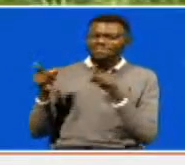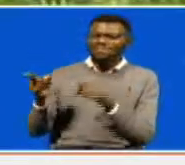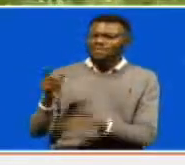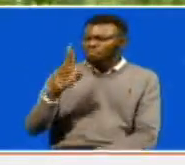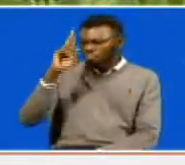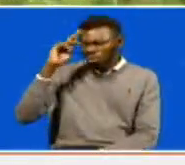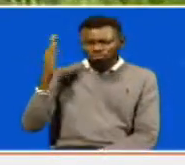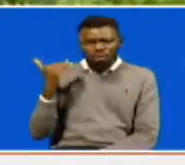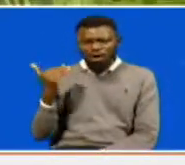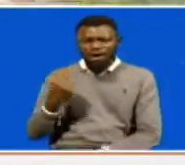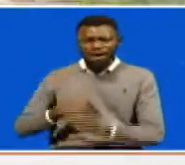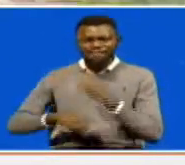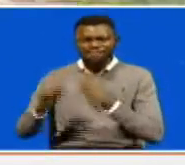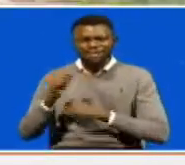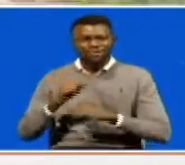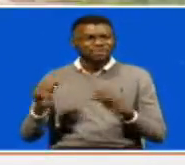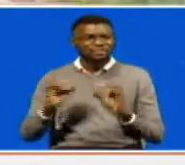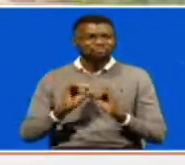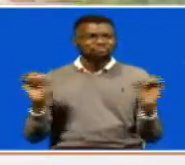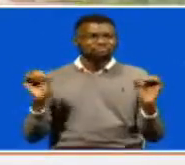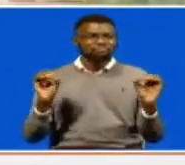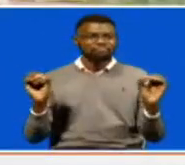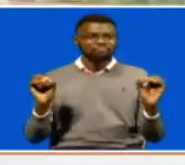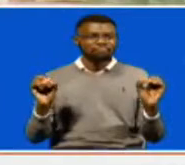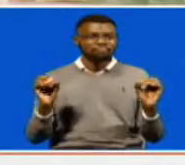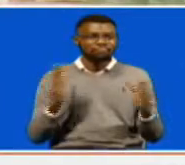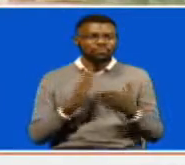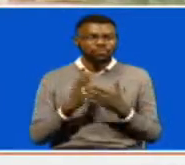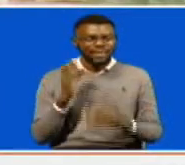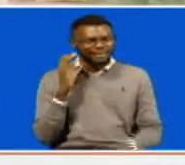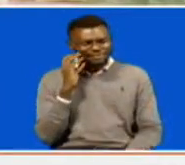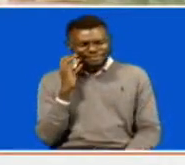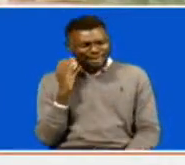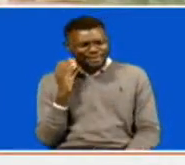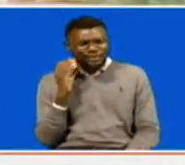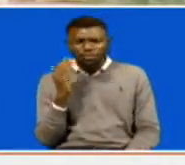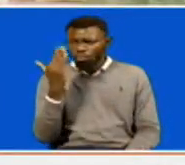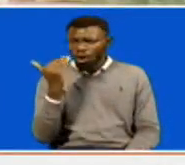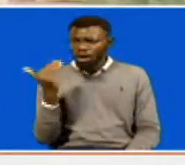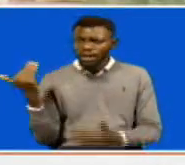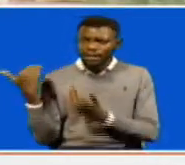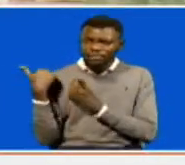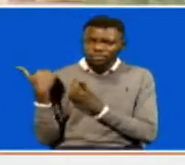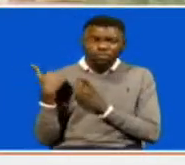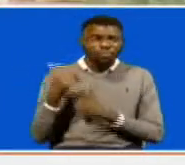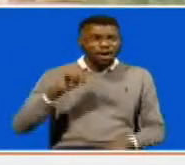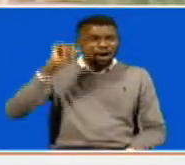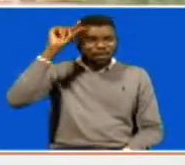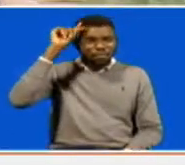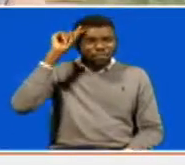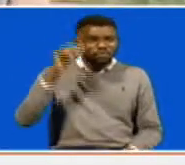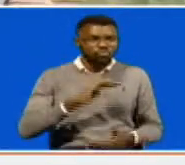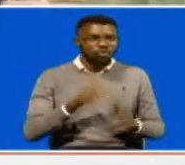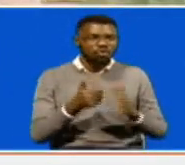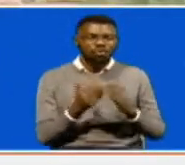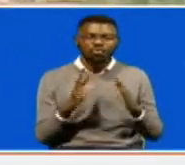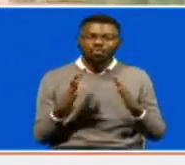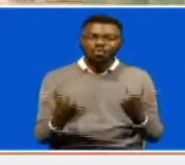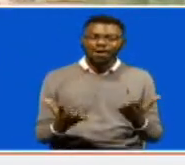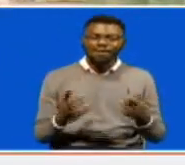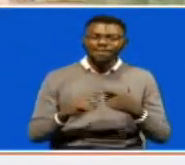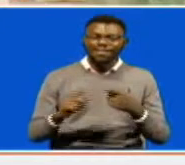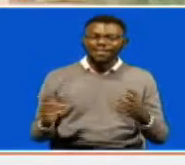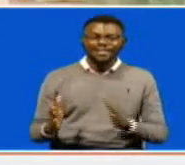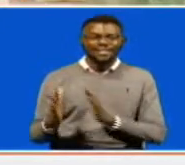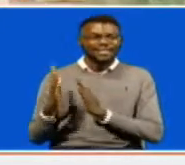to act as required. And it is sad because the primary responsibility of every government, one is food